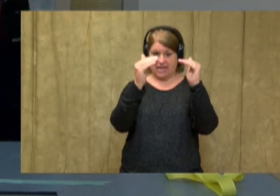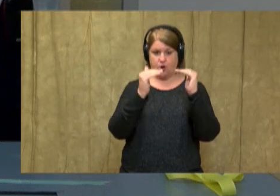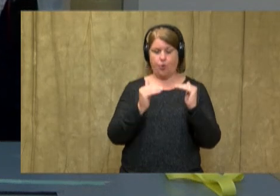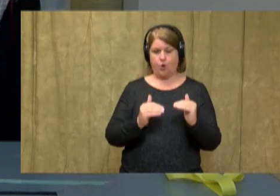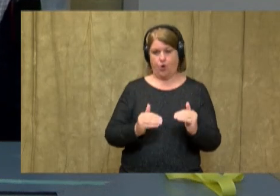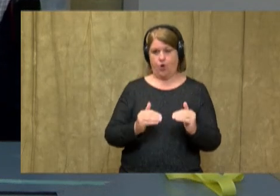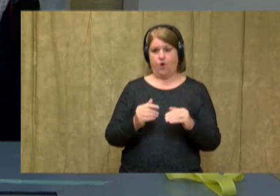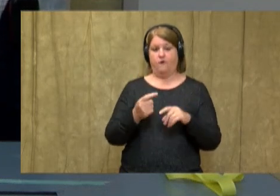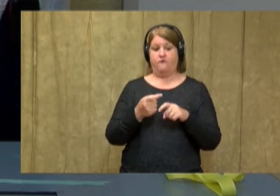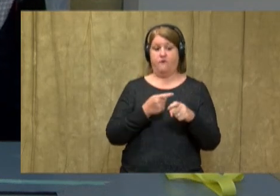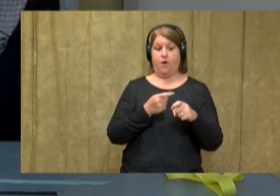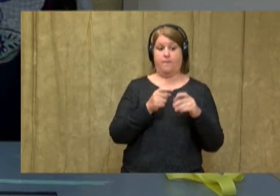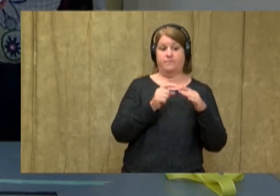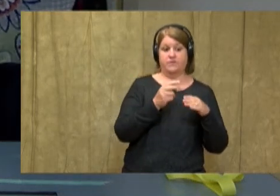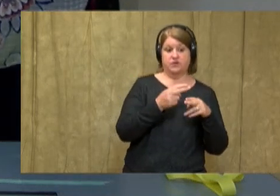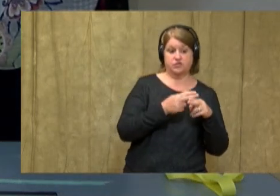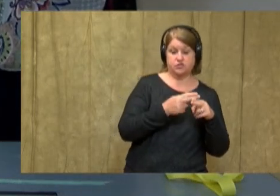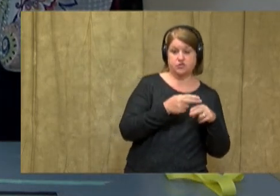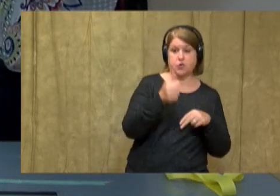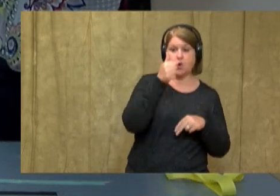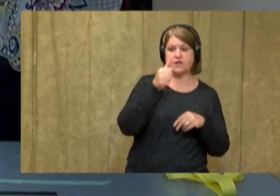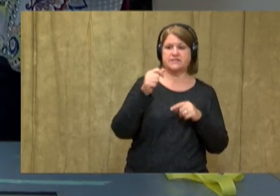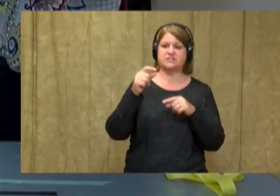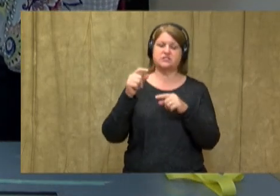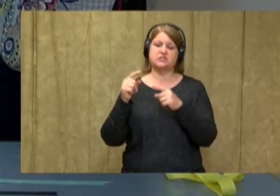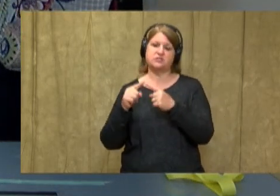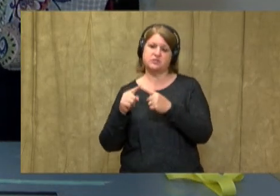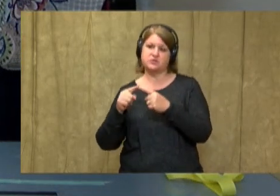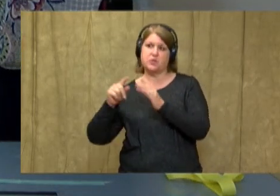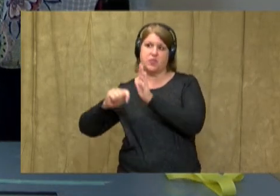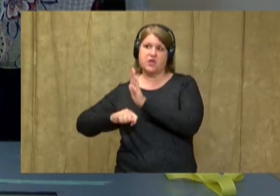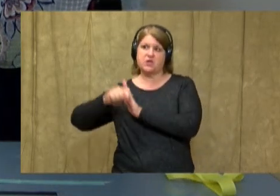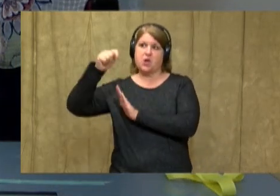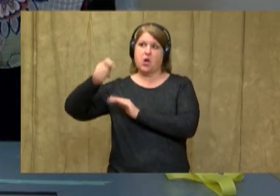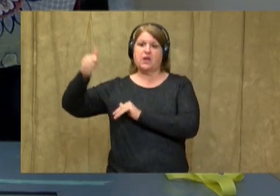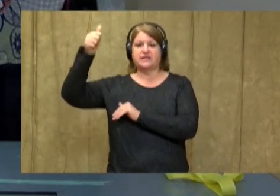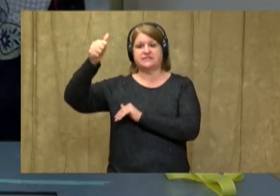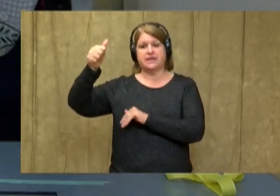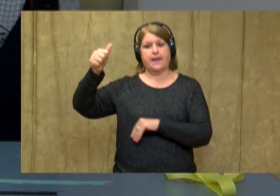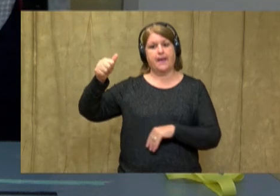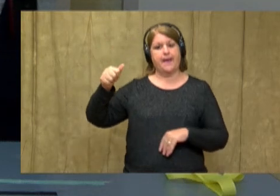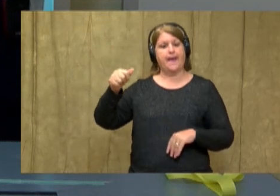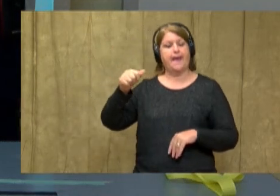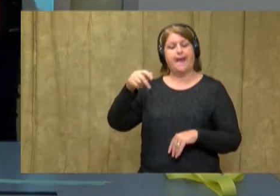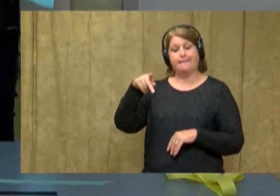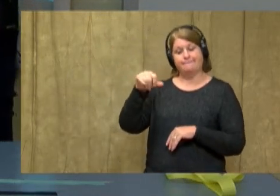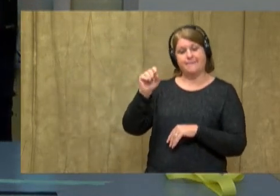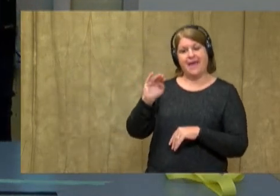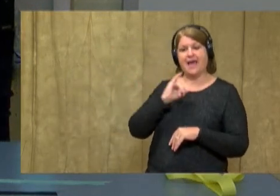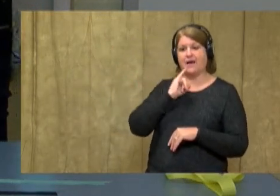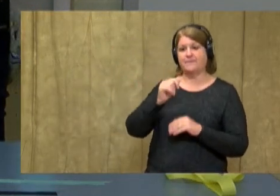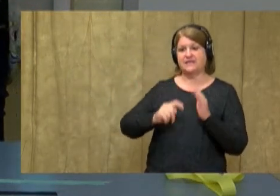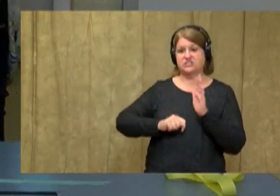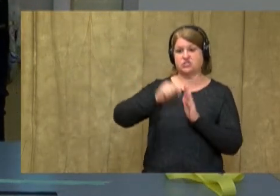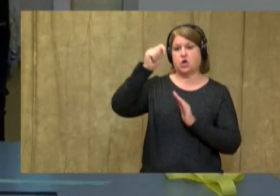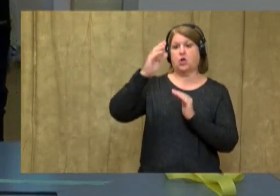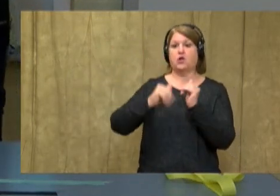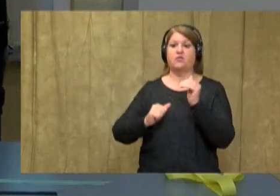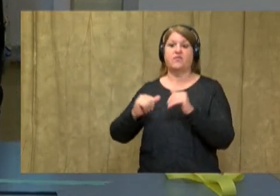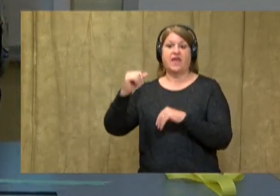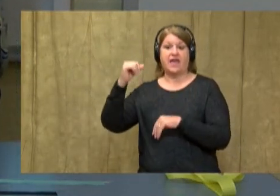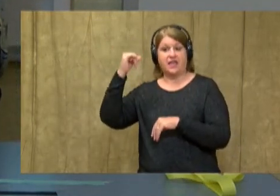shortest to the tallest. Pam is taller than Joe, so